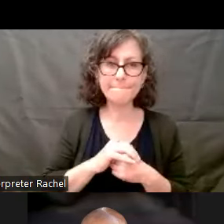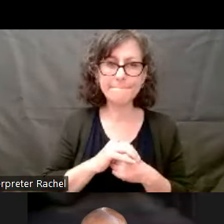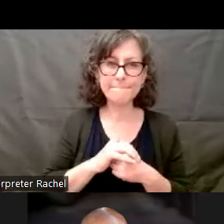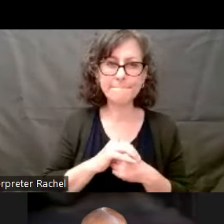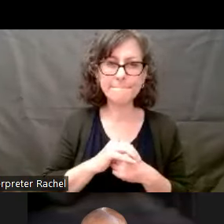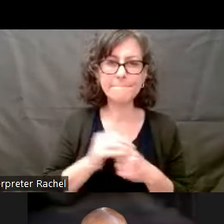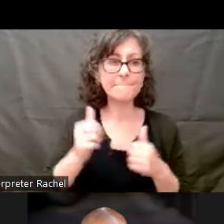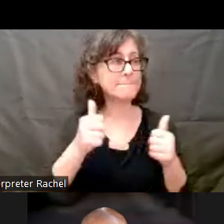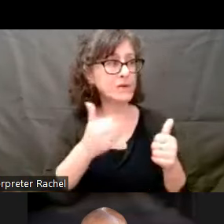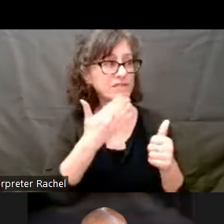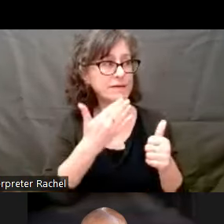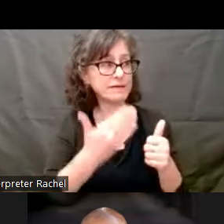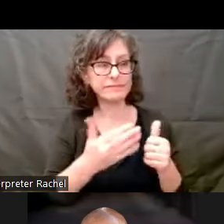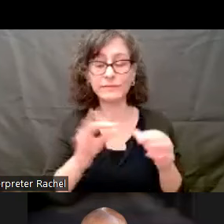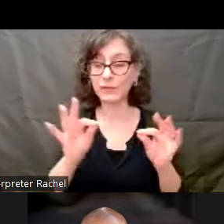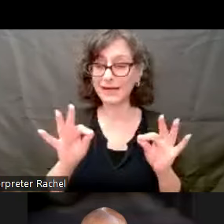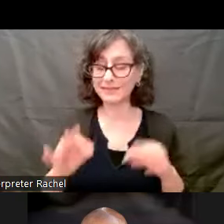Perfect, thank you. Okay, thank you.